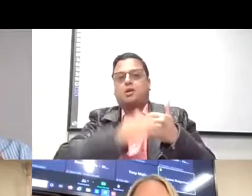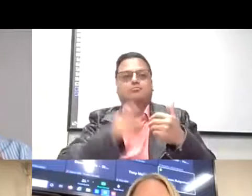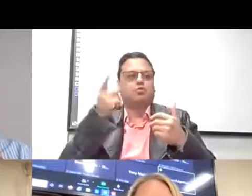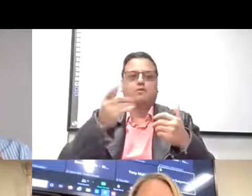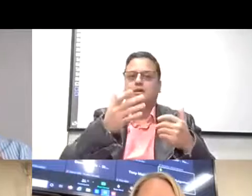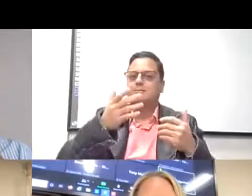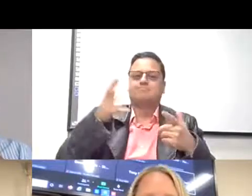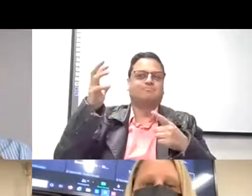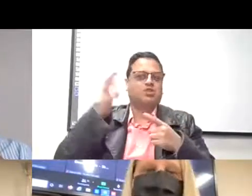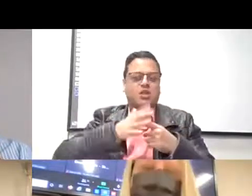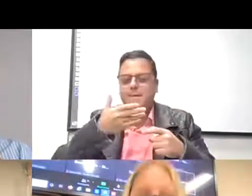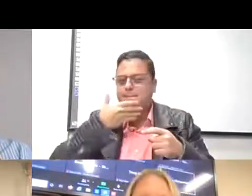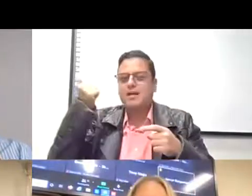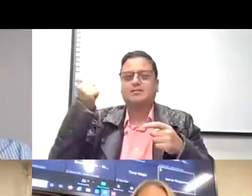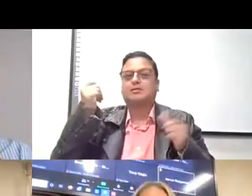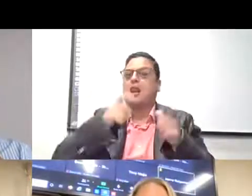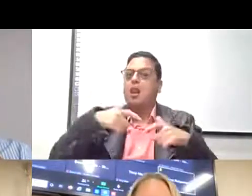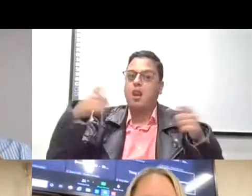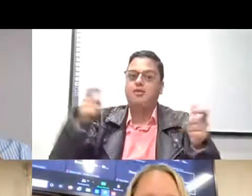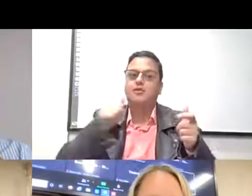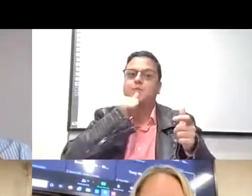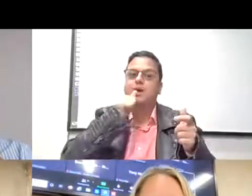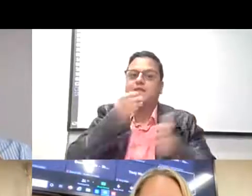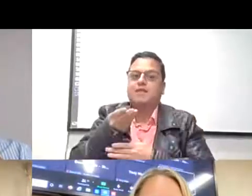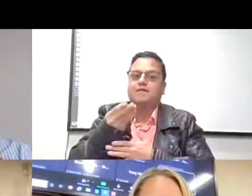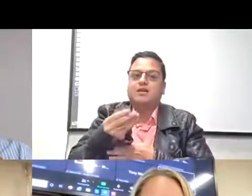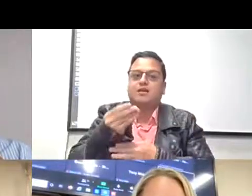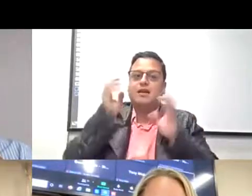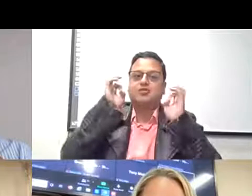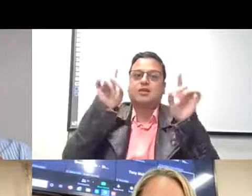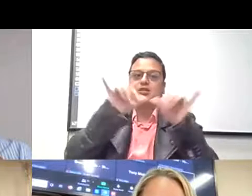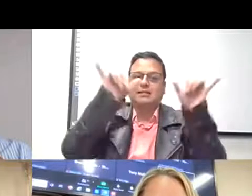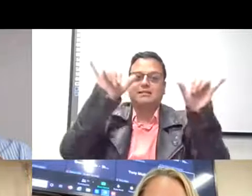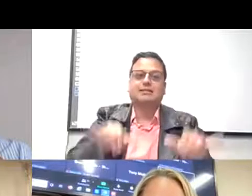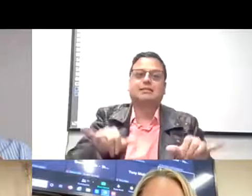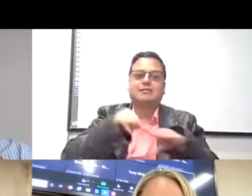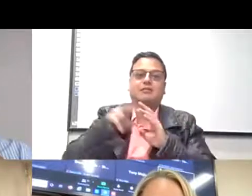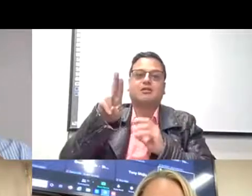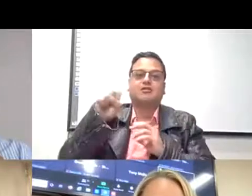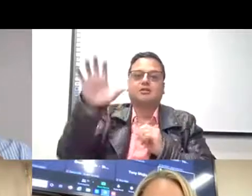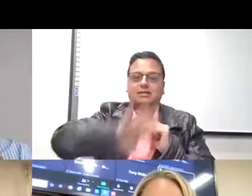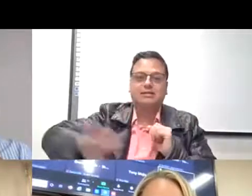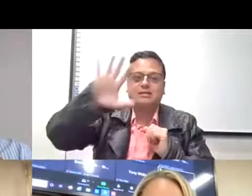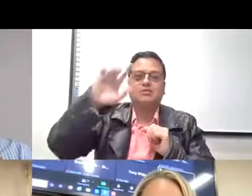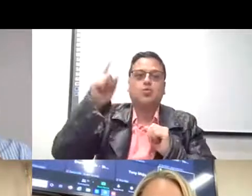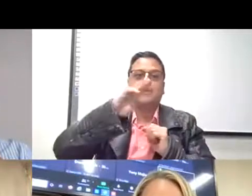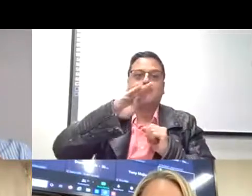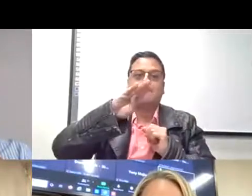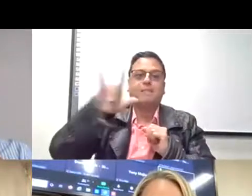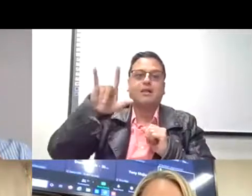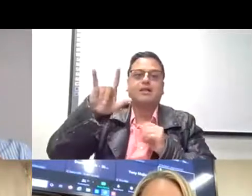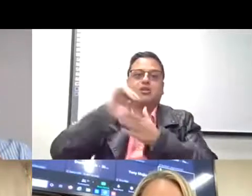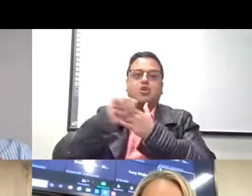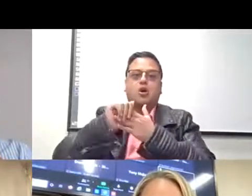highest, the largest privately funded education systems in these United States, spending $1 billion between the trades